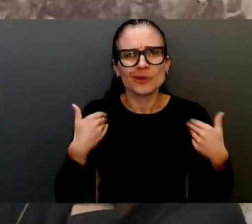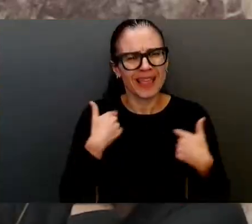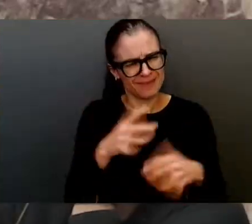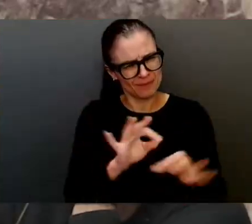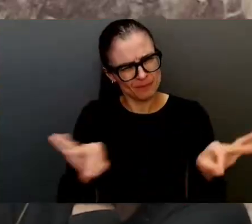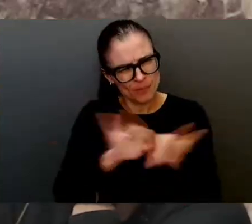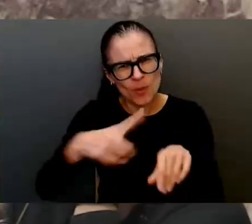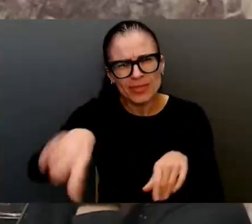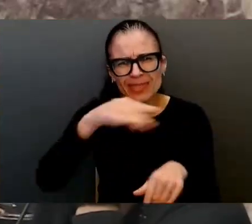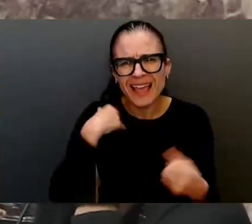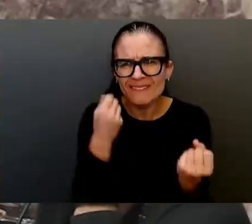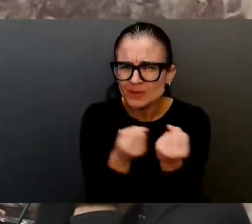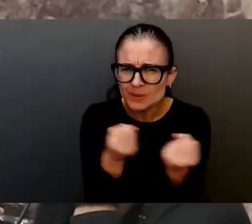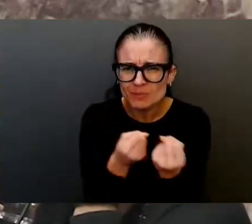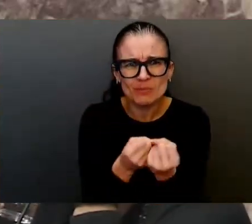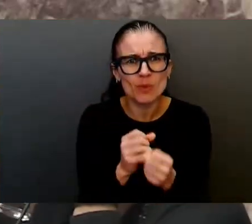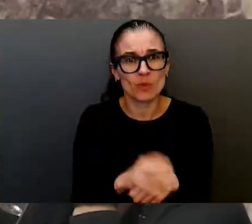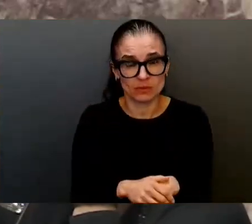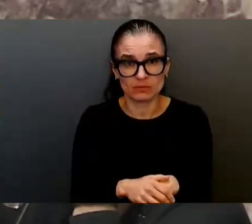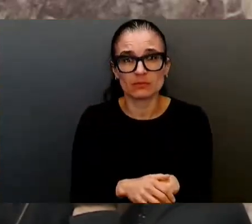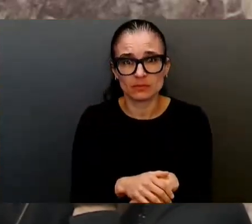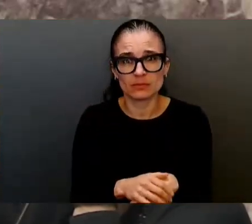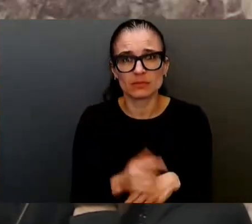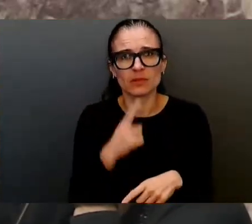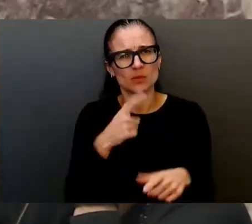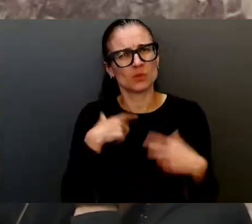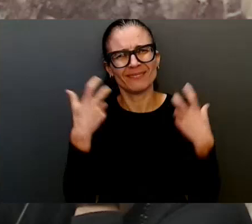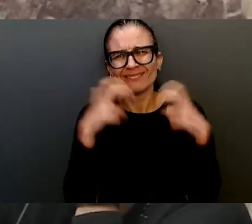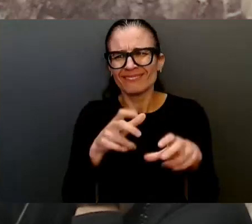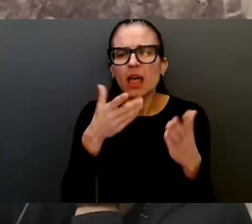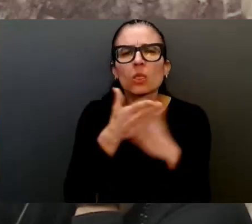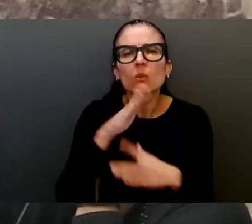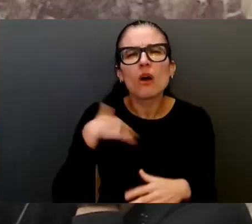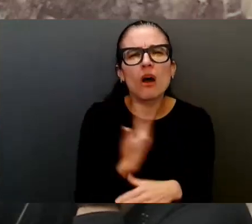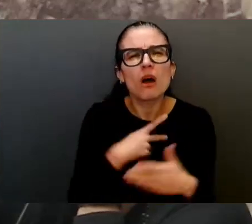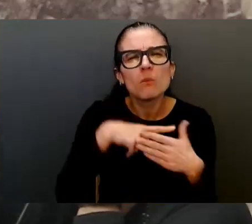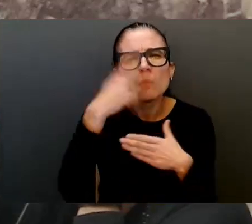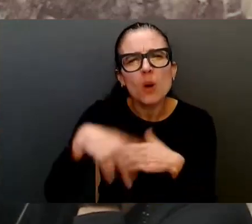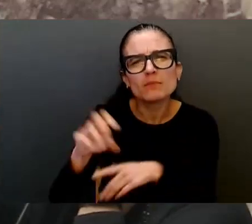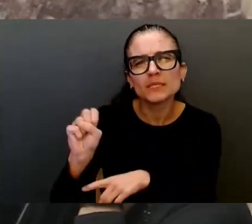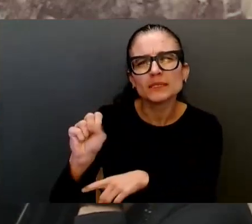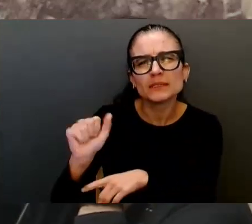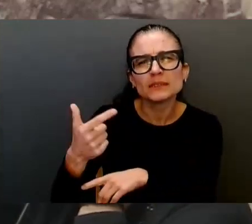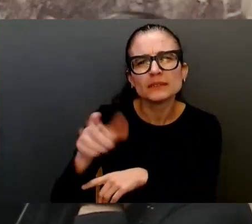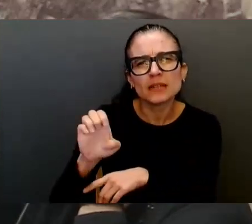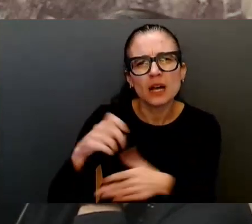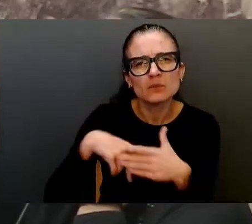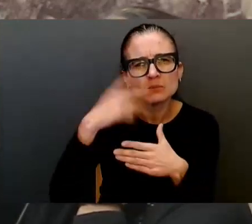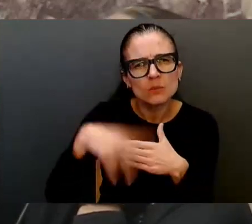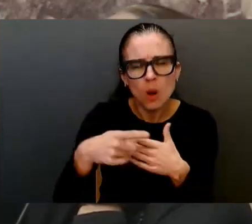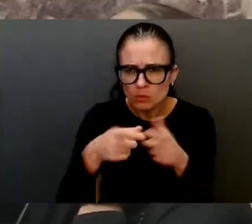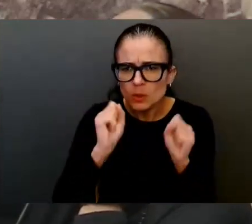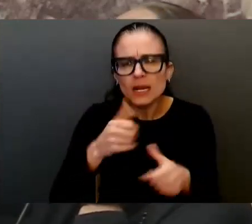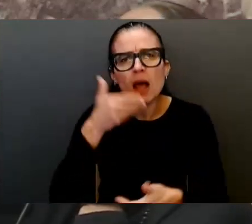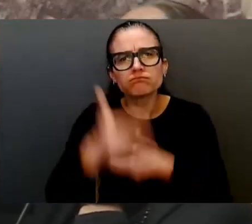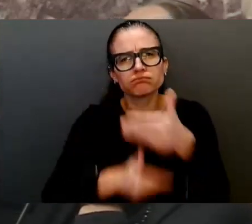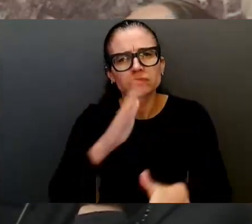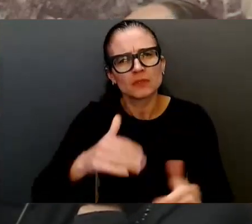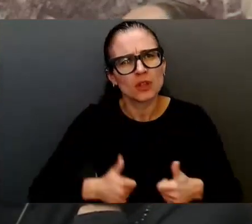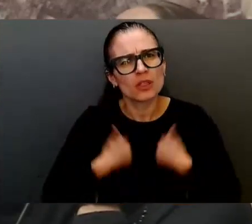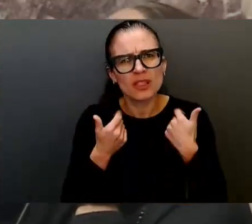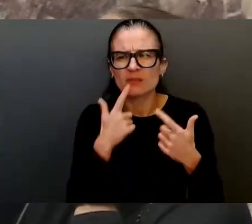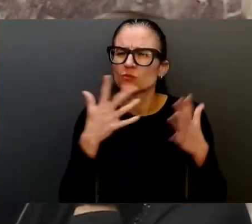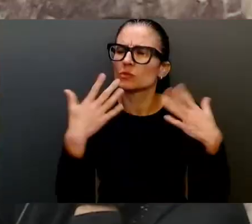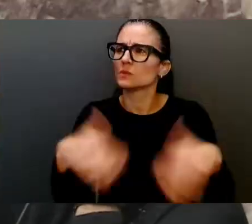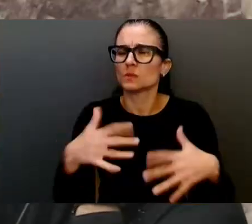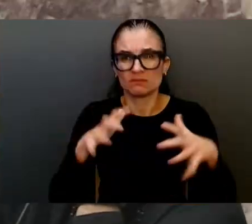people have a good start to life. There's always more work to be done, Honourable Speaker. It is never okay that any child is struggling. I